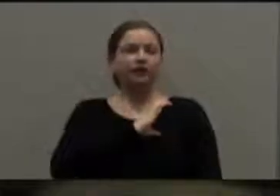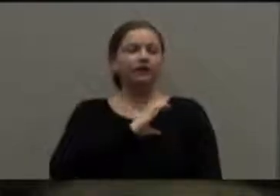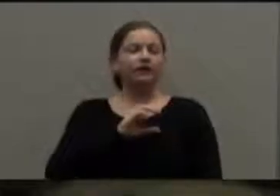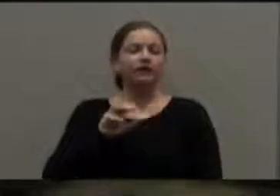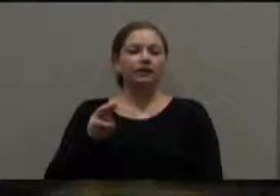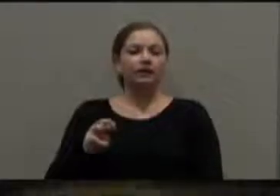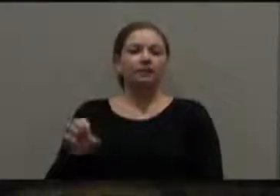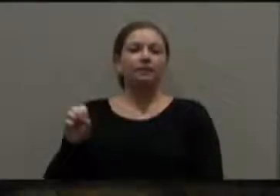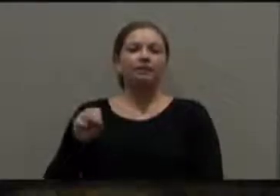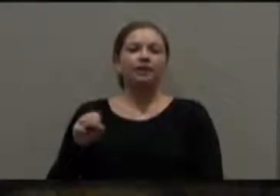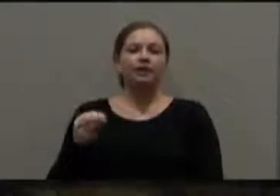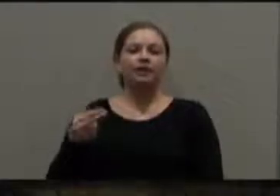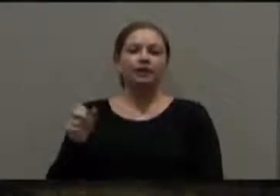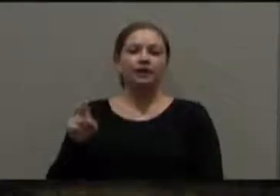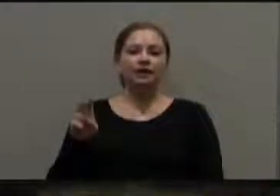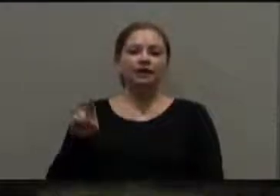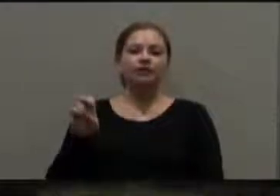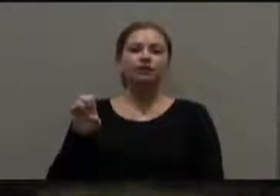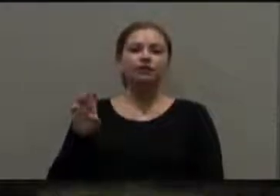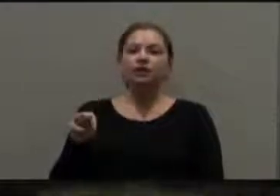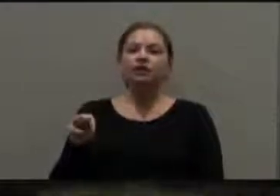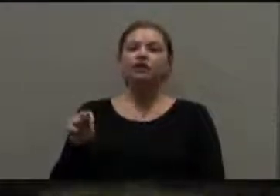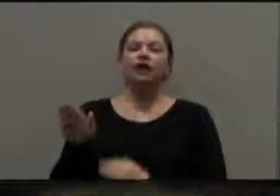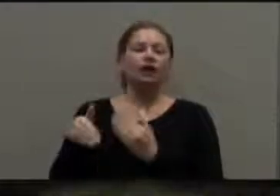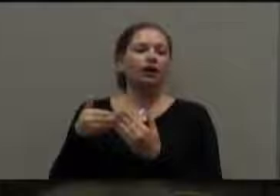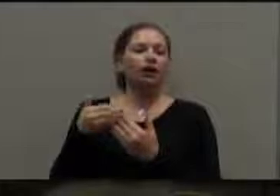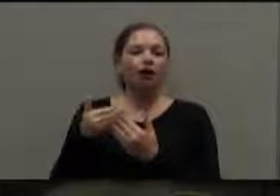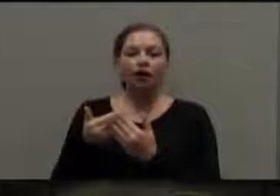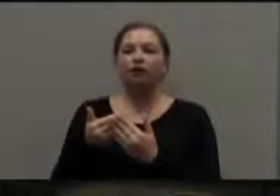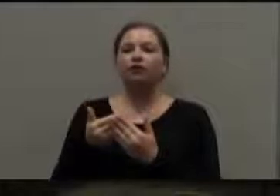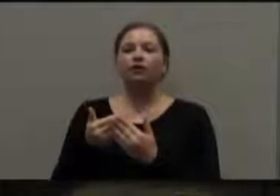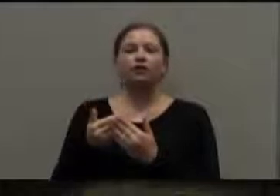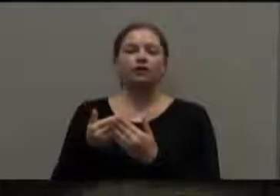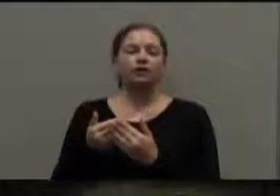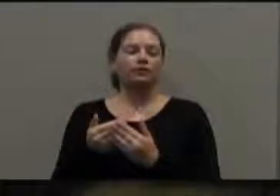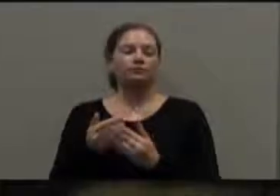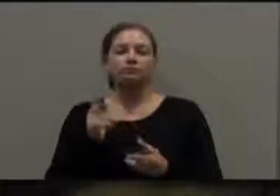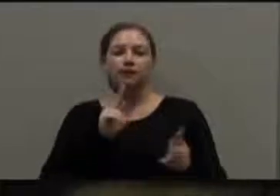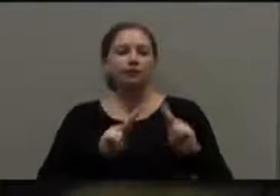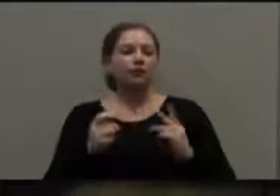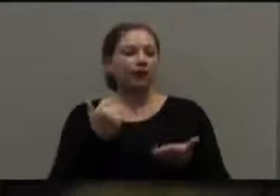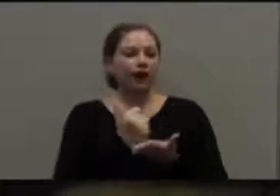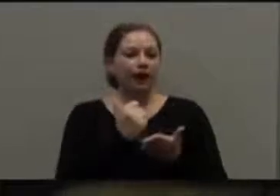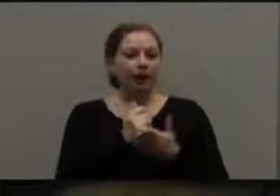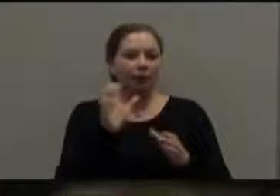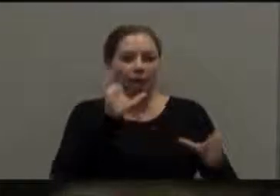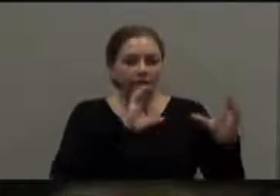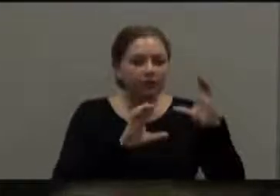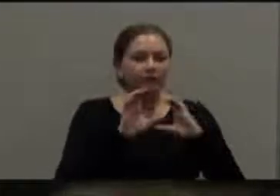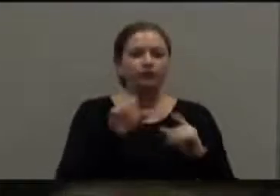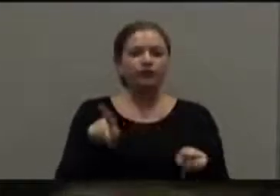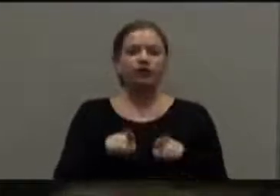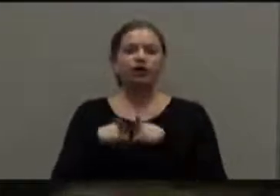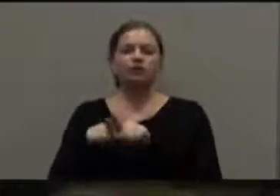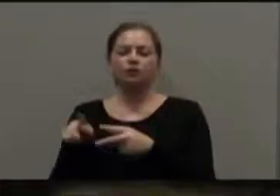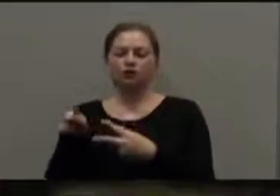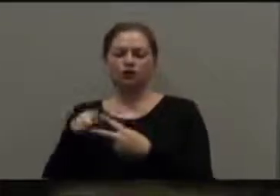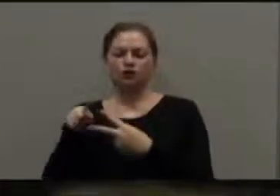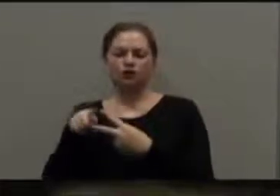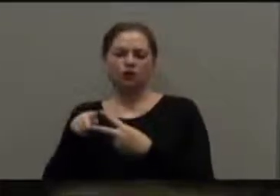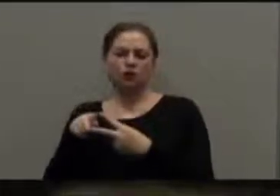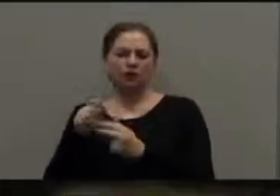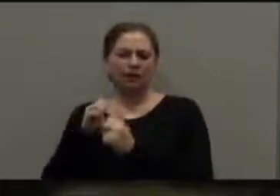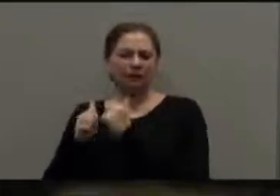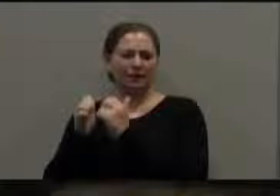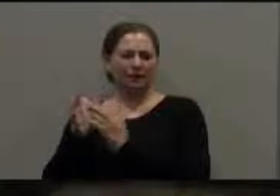your work, as well as TSBA, and our two amazing candidates. Board members, do we